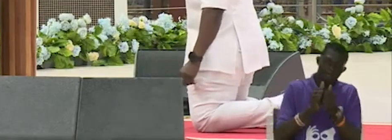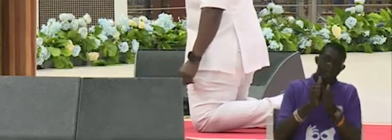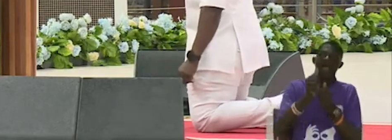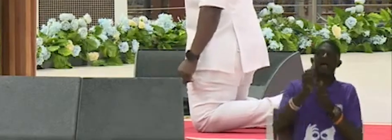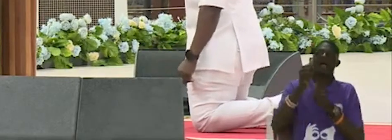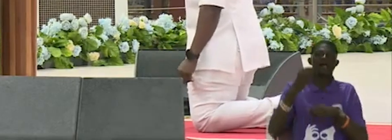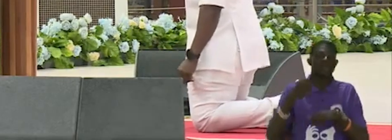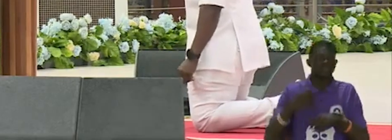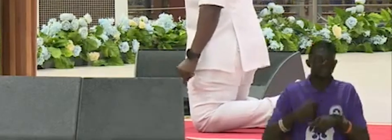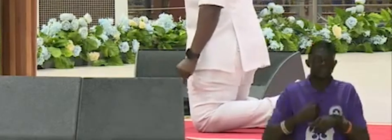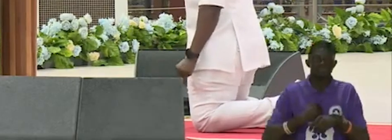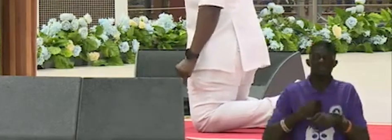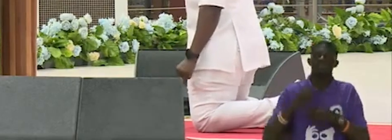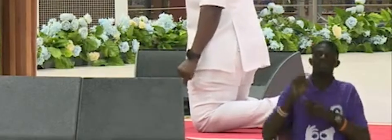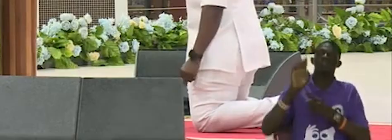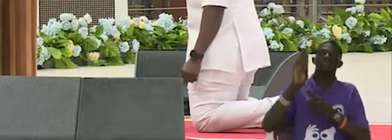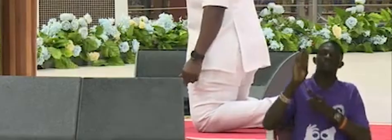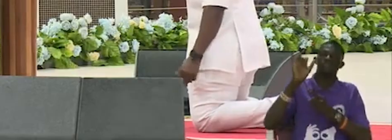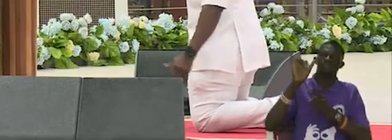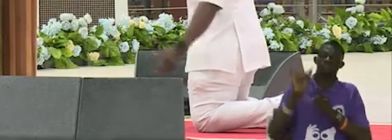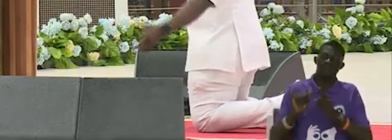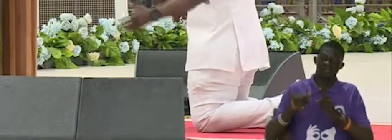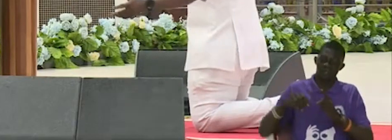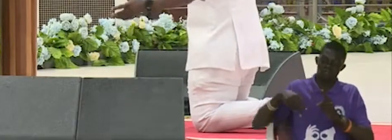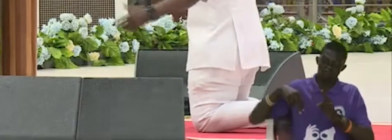not pass me